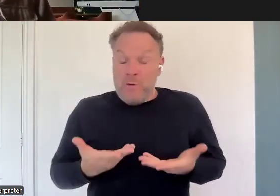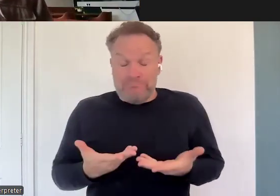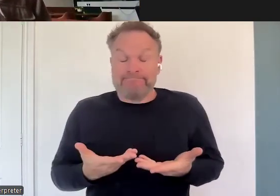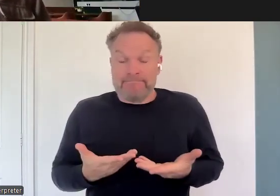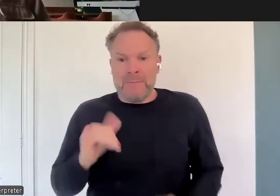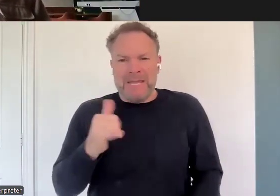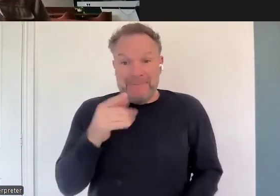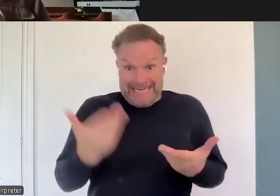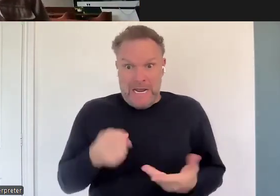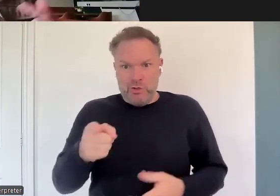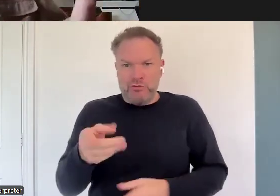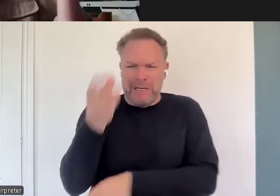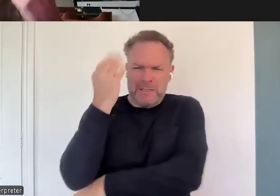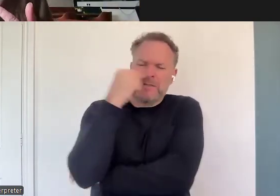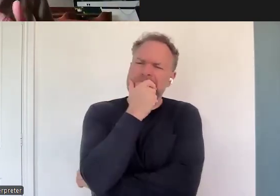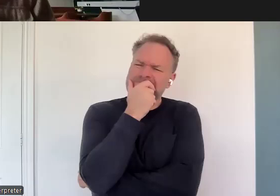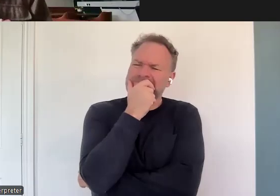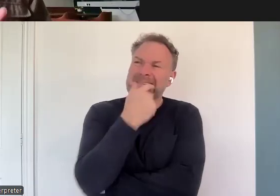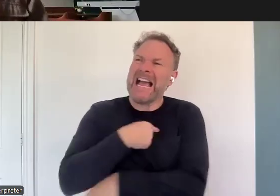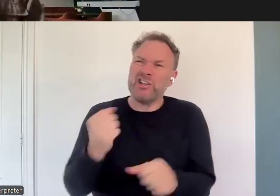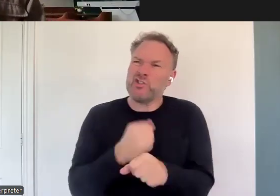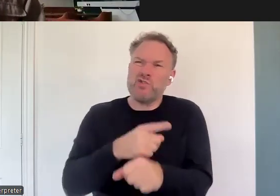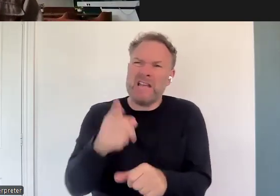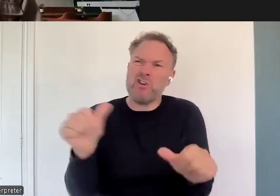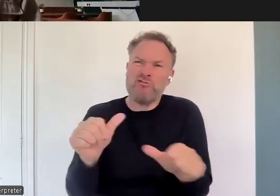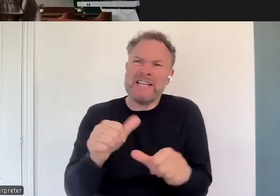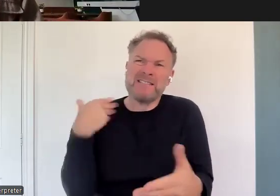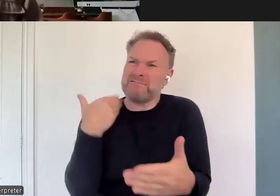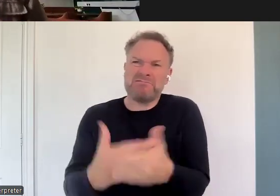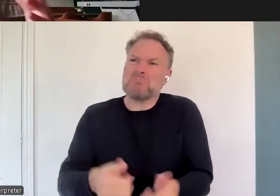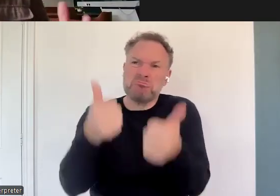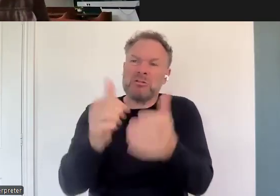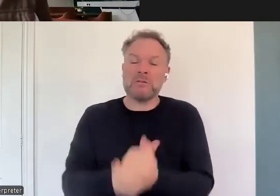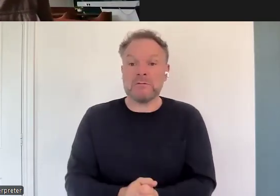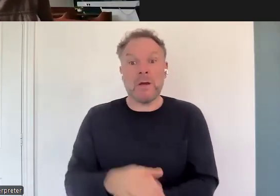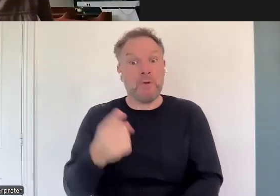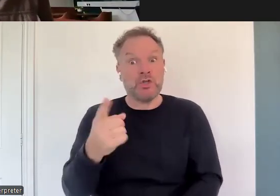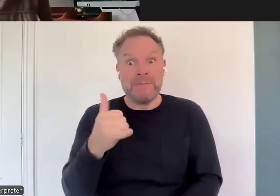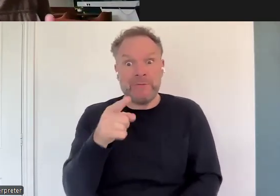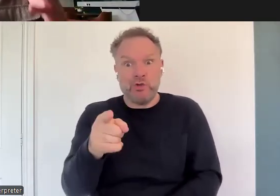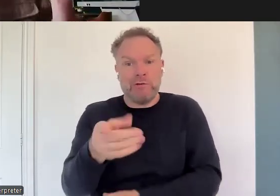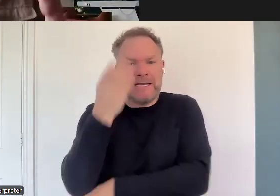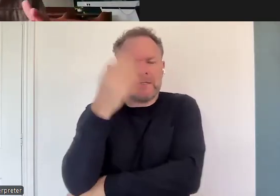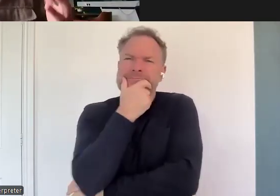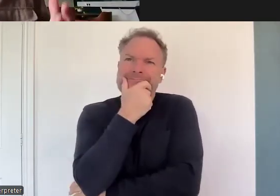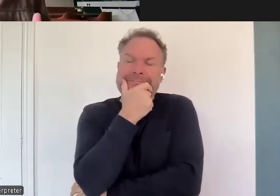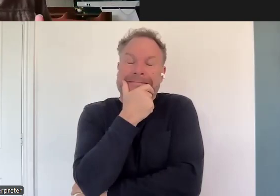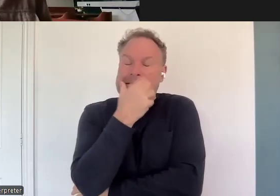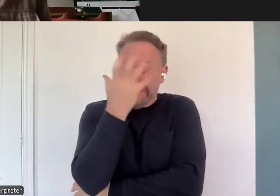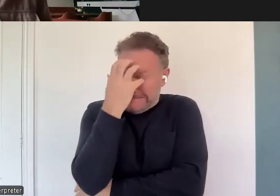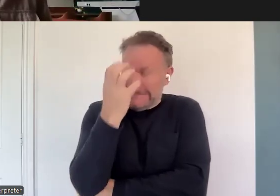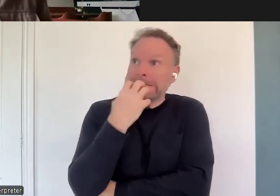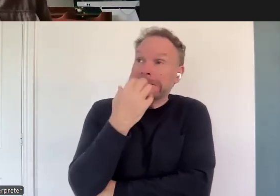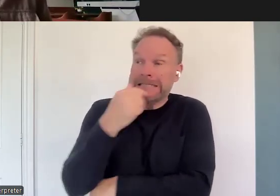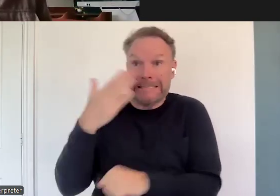may be listening to me thinking, we do all of that already, brilliant. Or you may be listening thinking, we are a million miles away